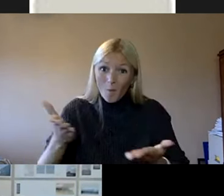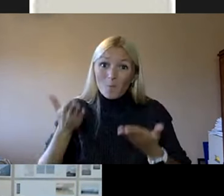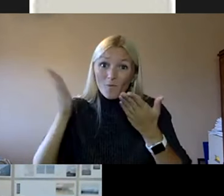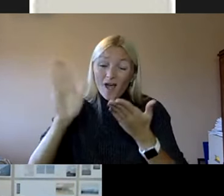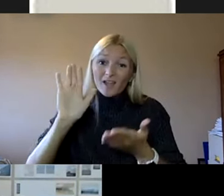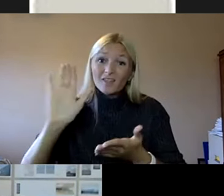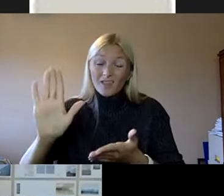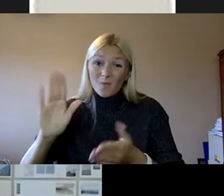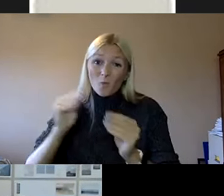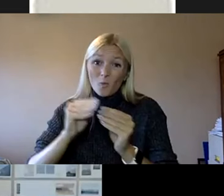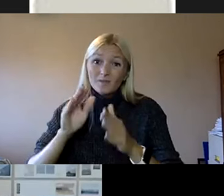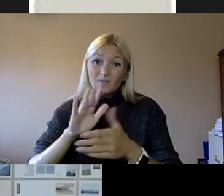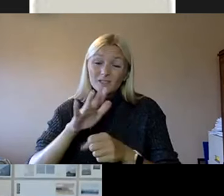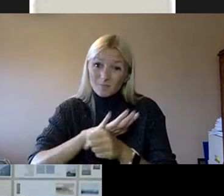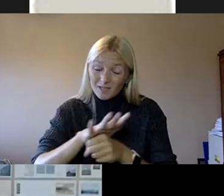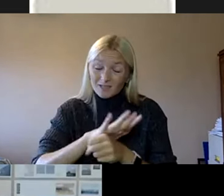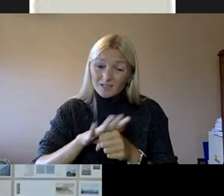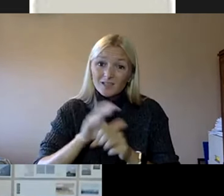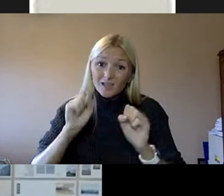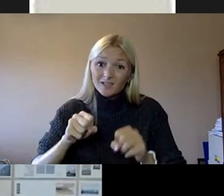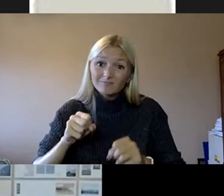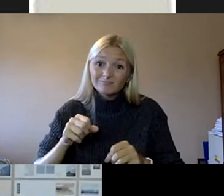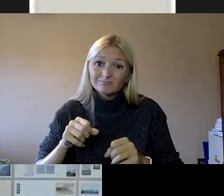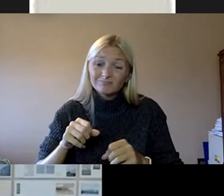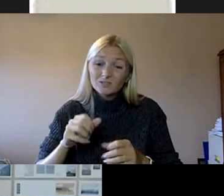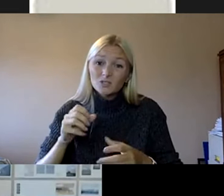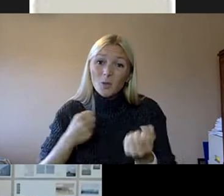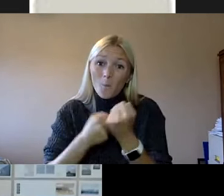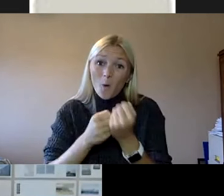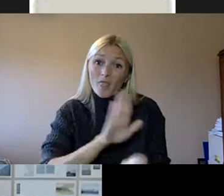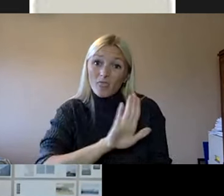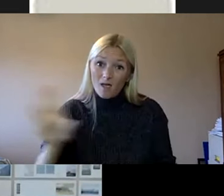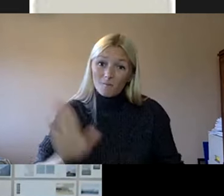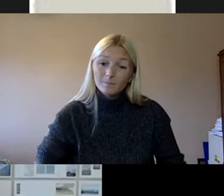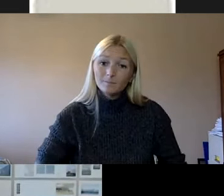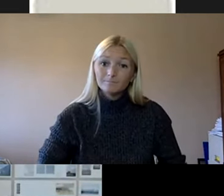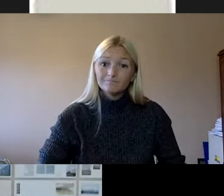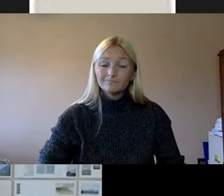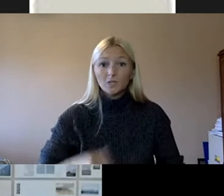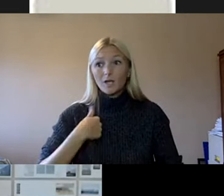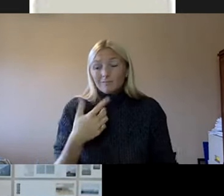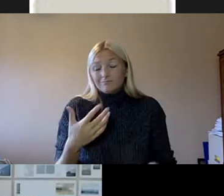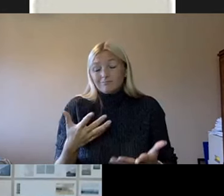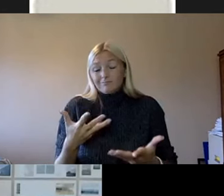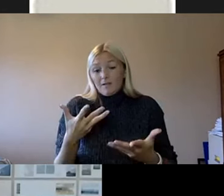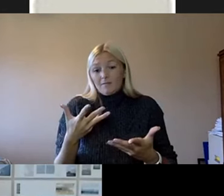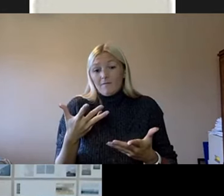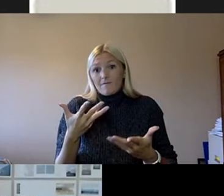is as generous towards them as possible. So to finish my